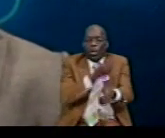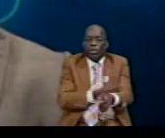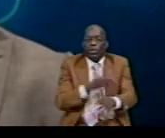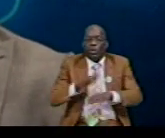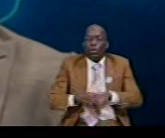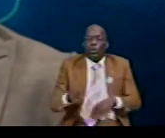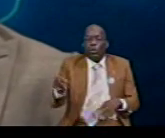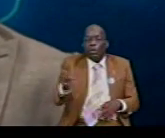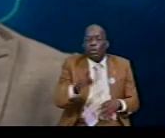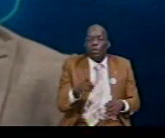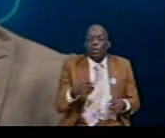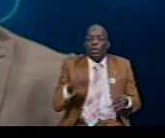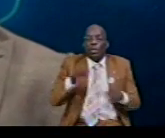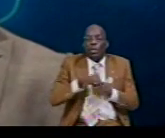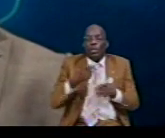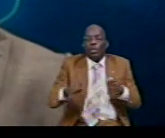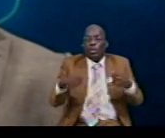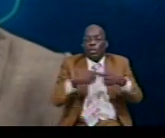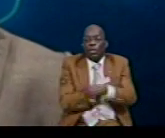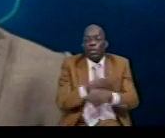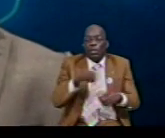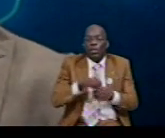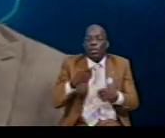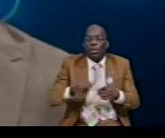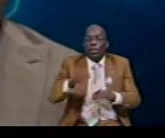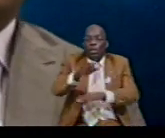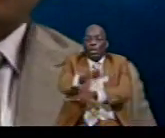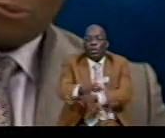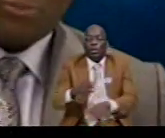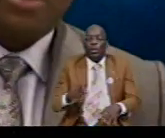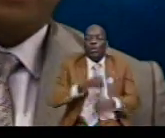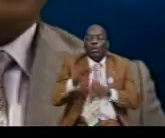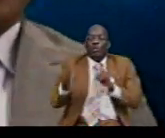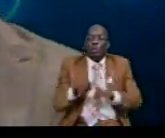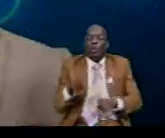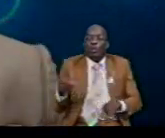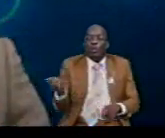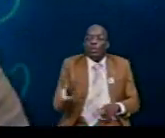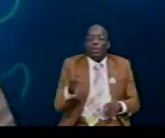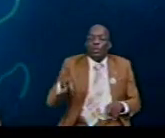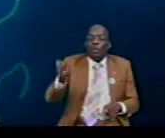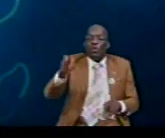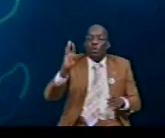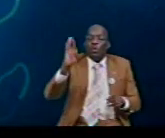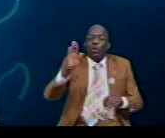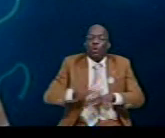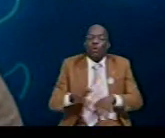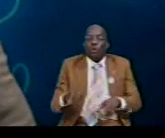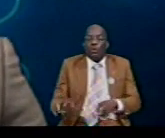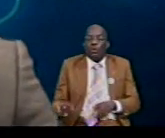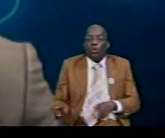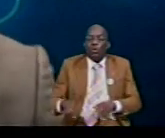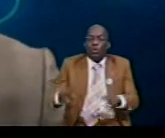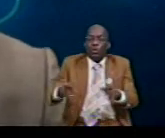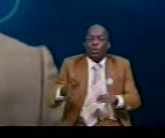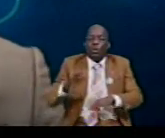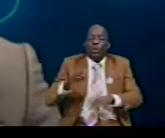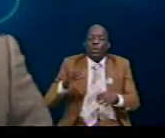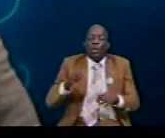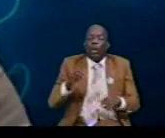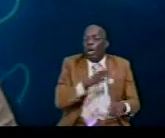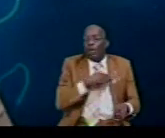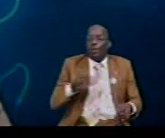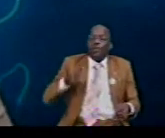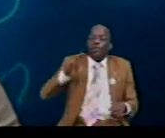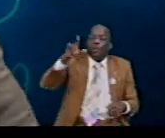will protect them. When they travel by road, in the air, that God will be with them. And this mission will be